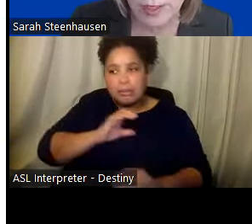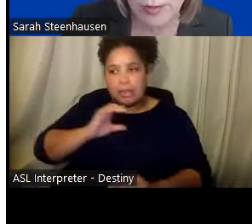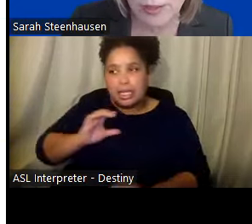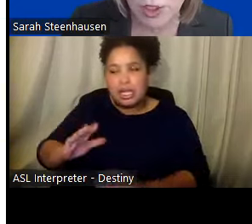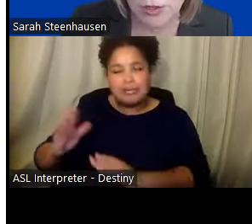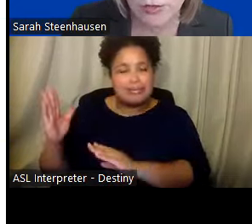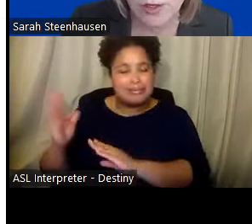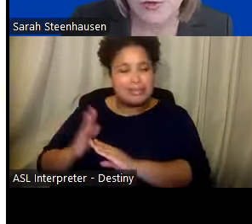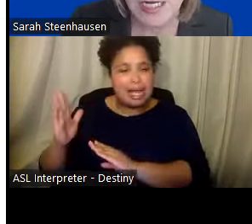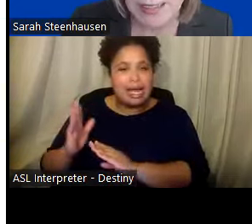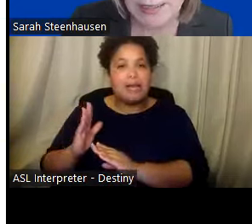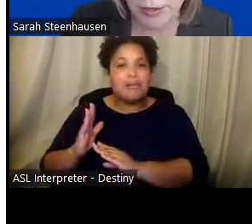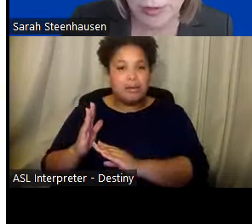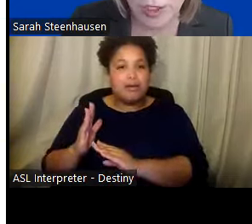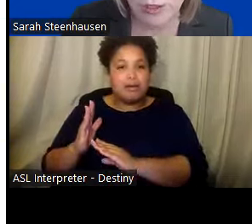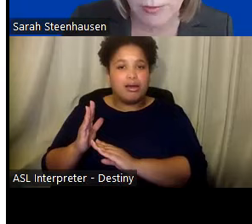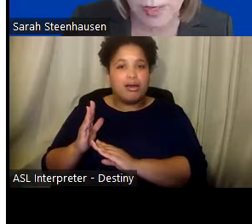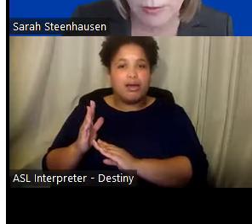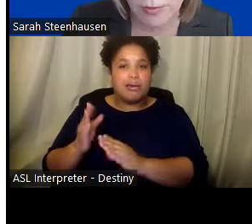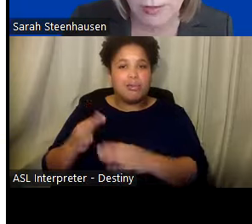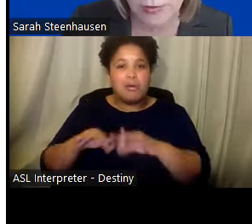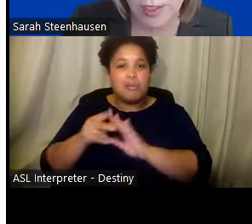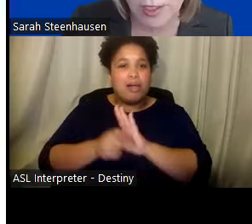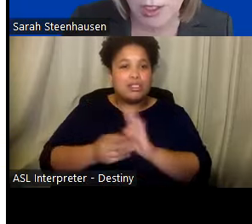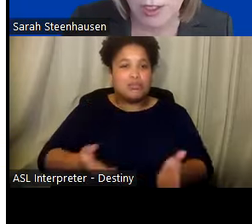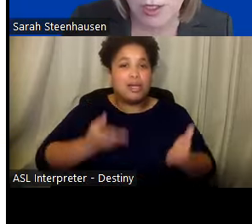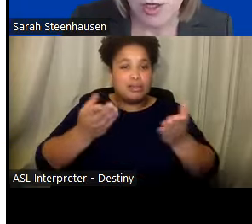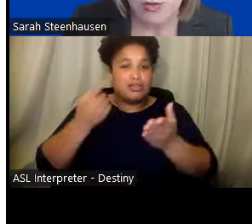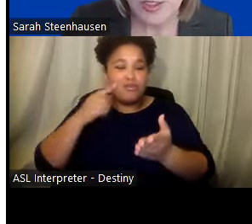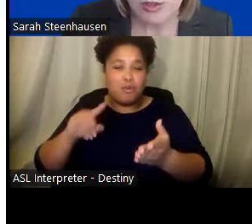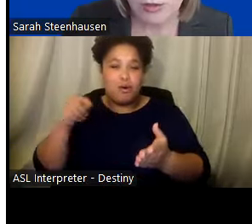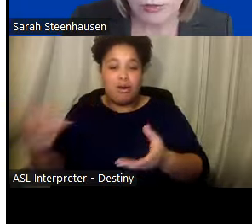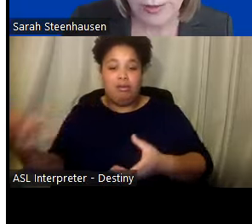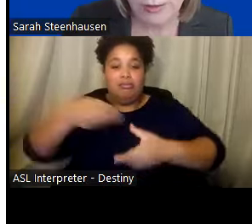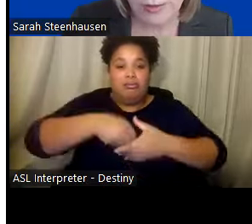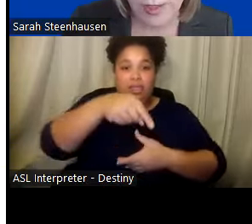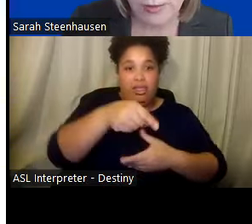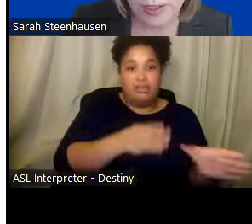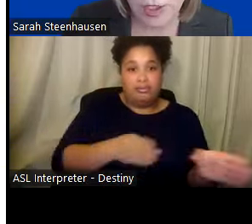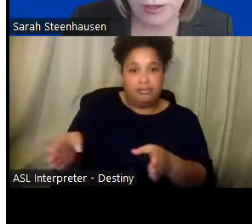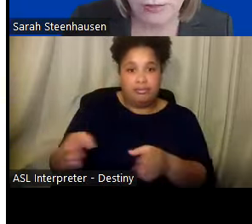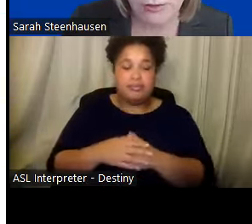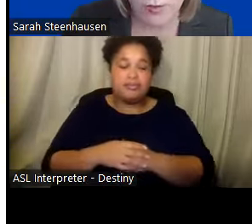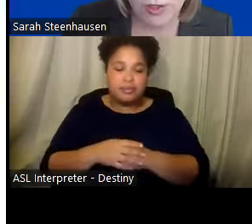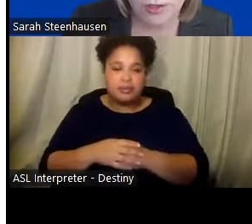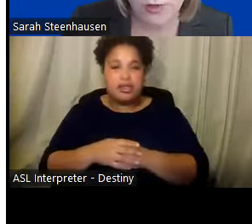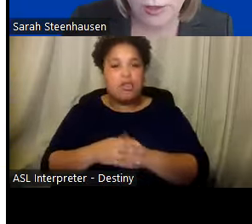policy recommendations for the next iteration of the Master Plan for Aging. We took those recommendations and worked with our